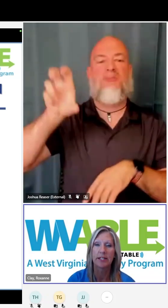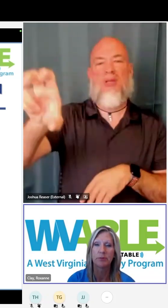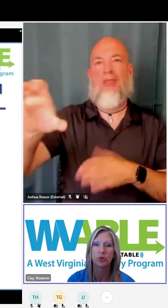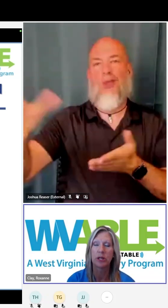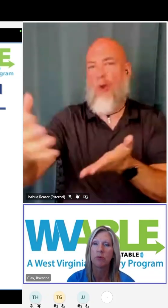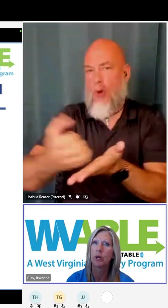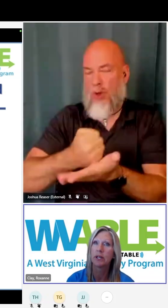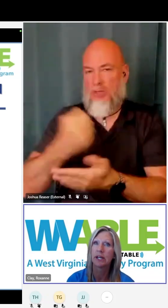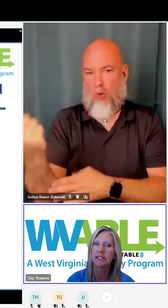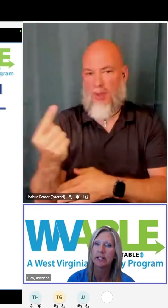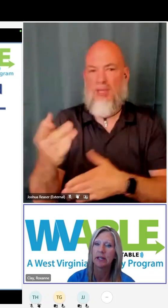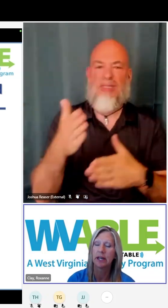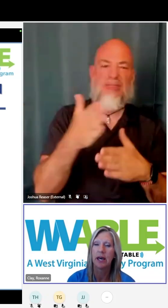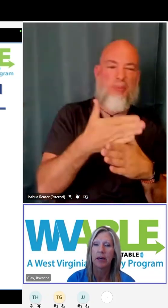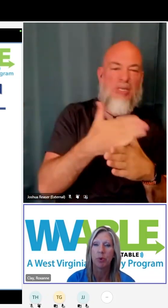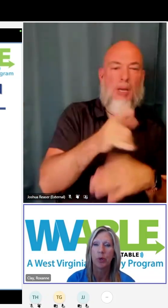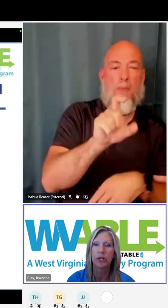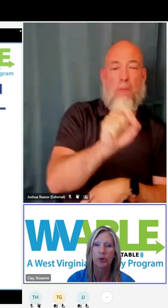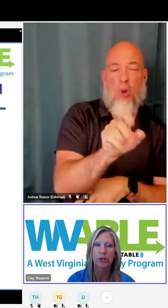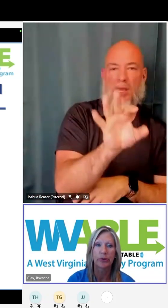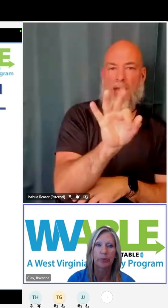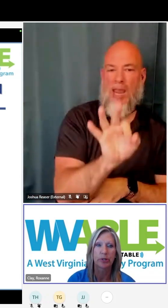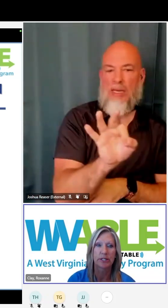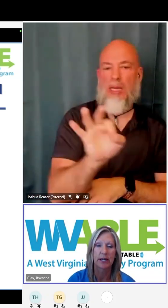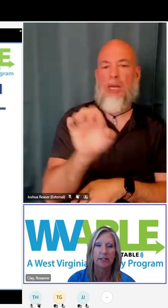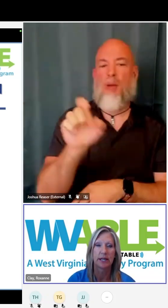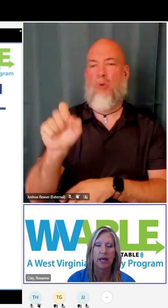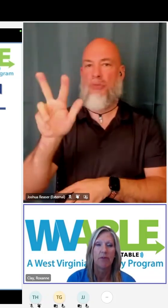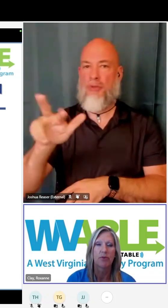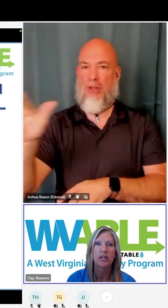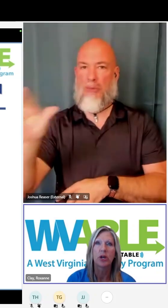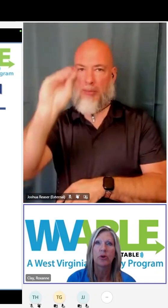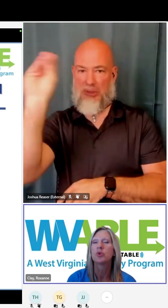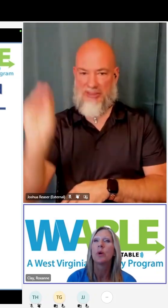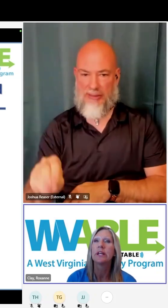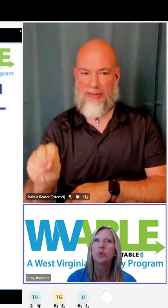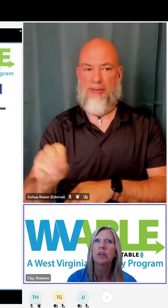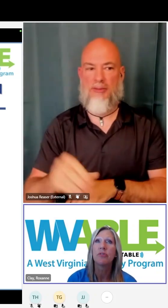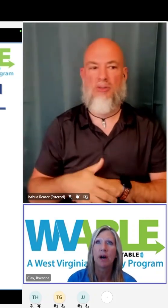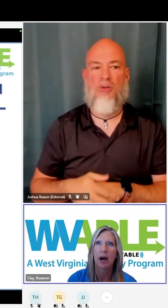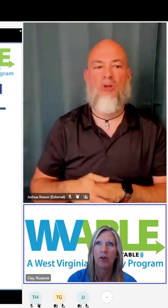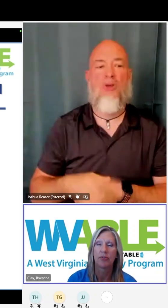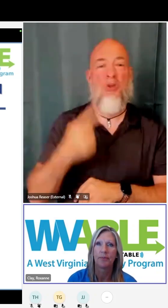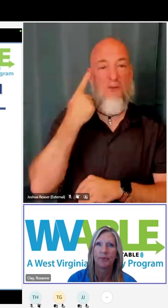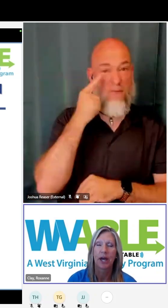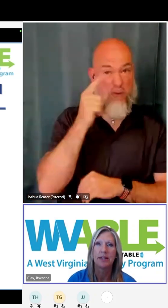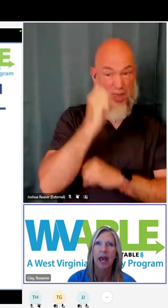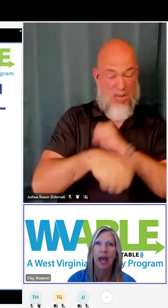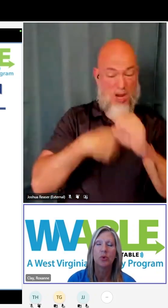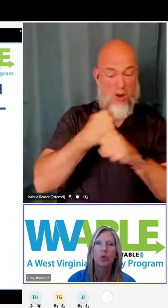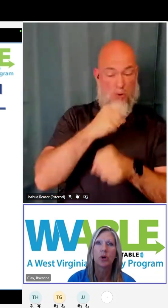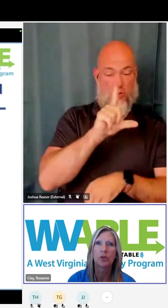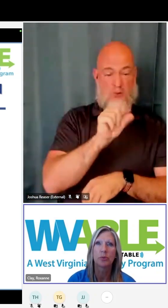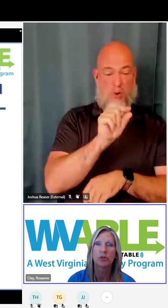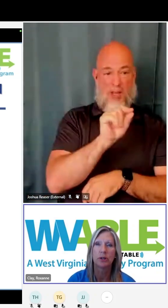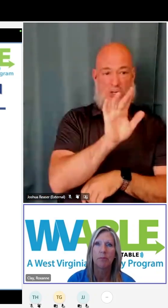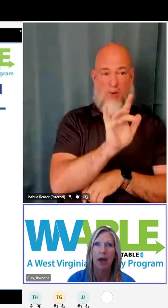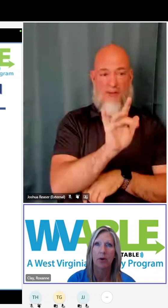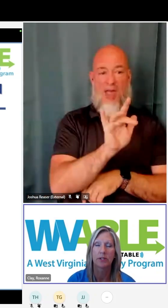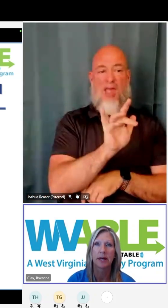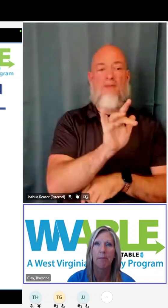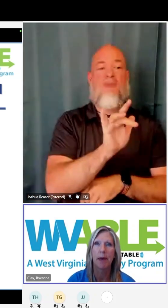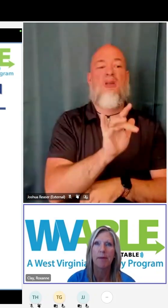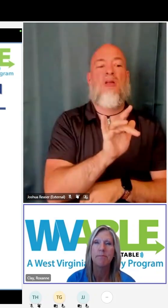only, and that is between 0.19 and 0.33%. For the year of 2025, okay, the annual